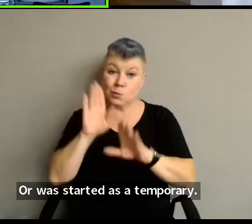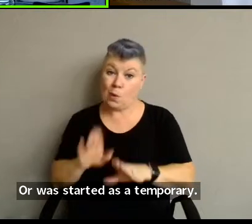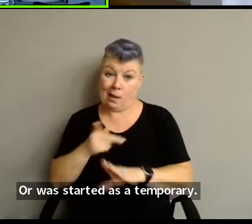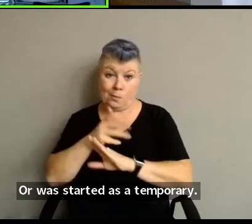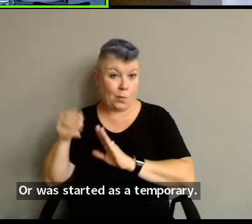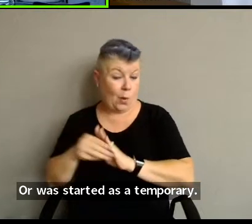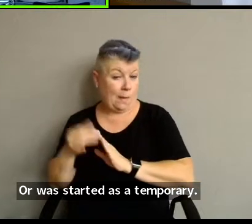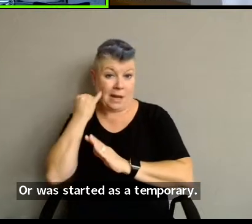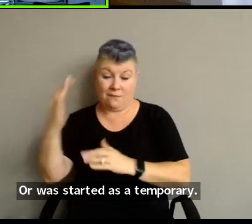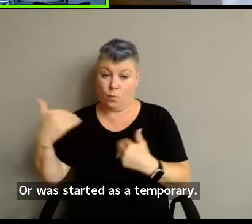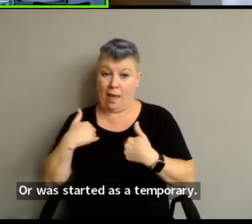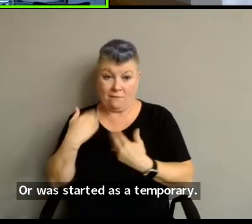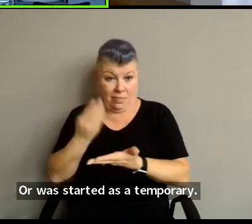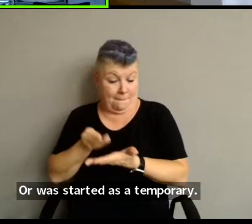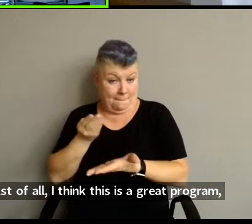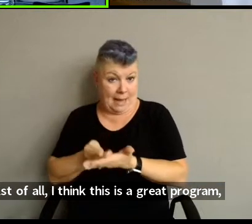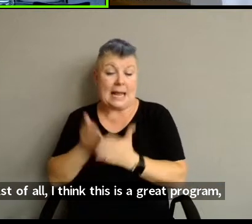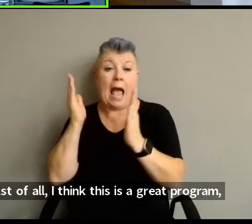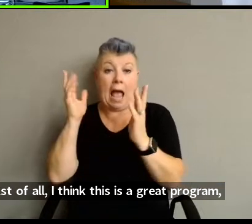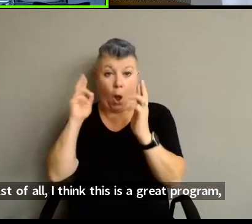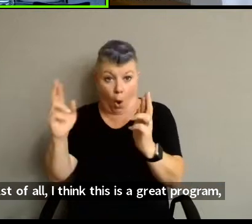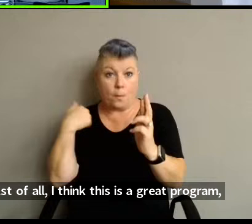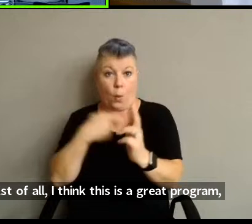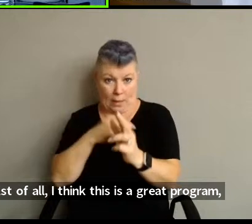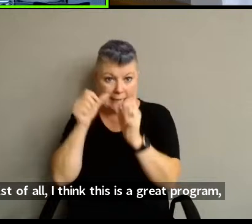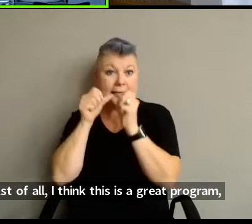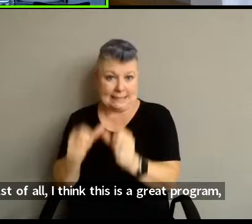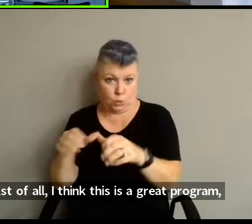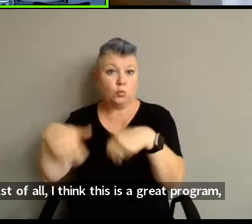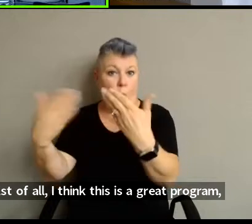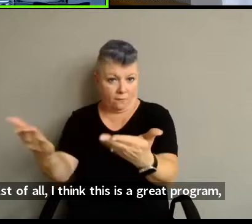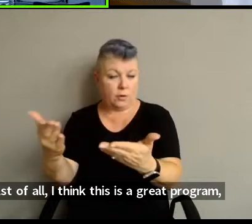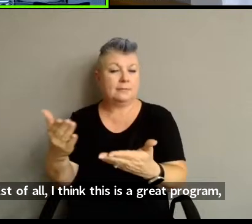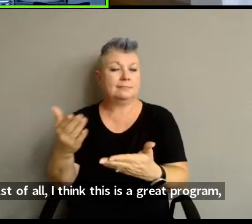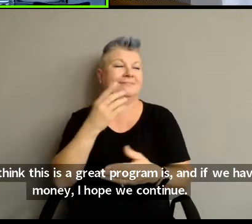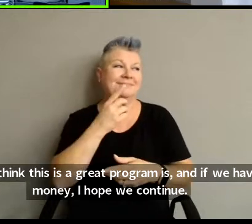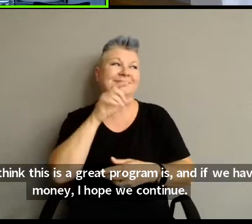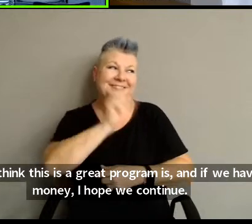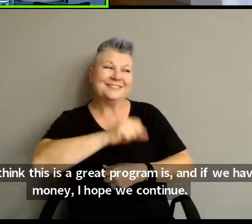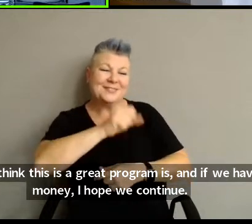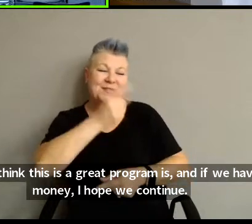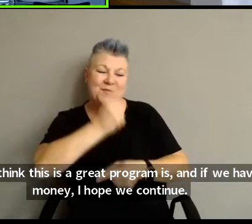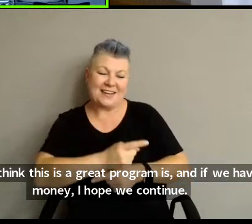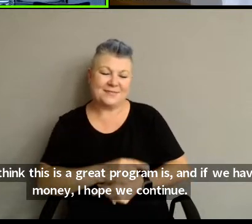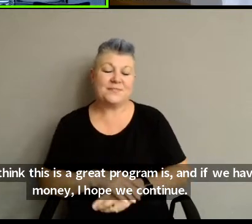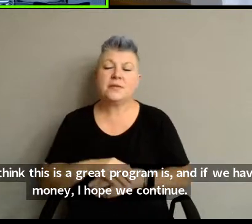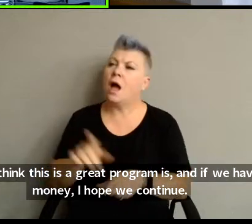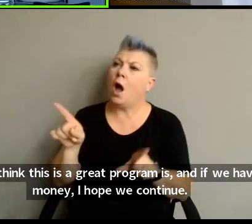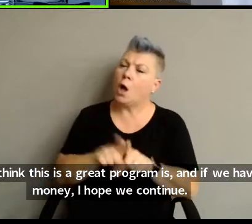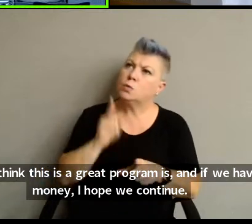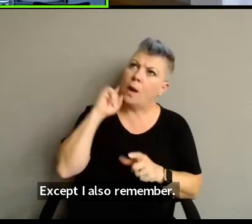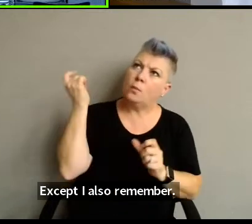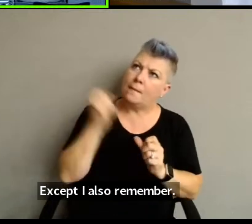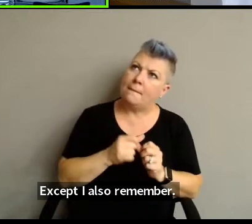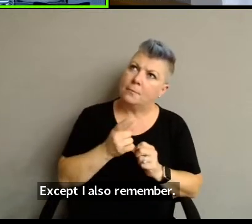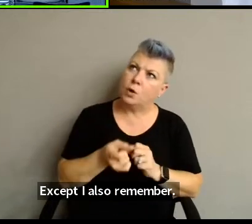and if we have money, I hope we continue it. Correct. Except I also remember there is a